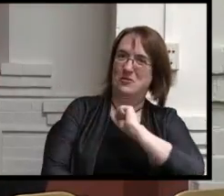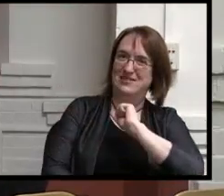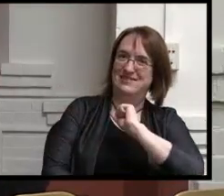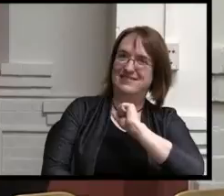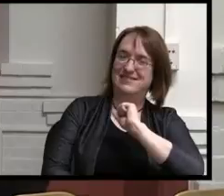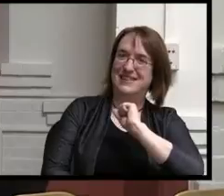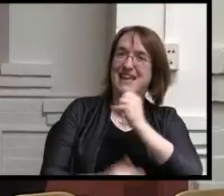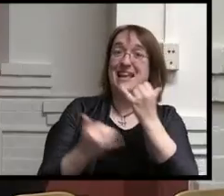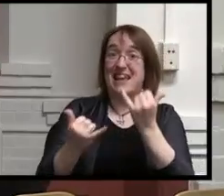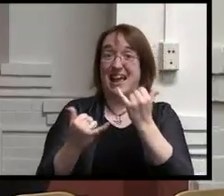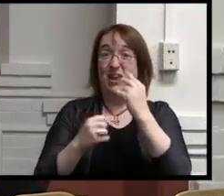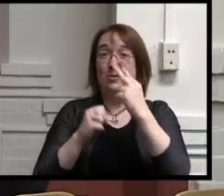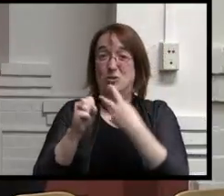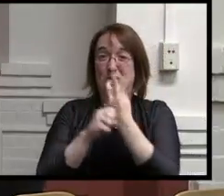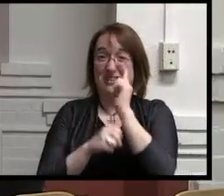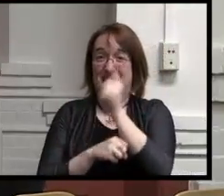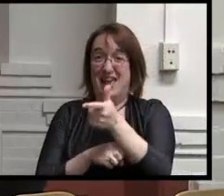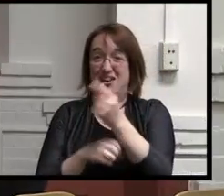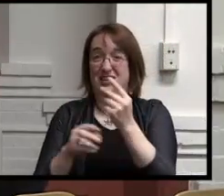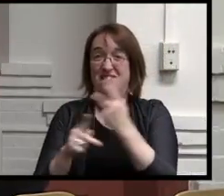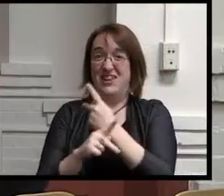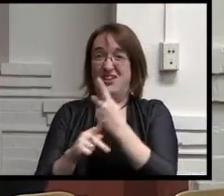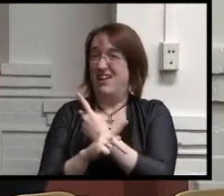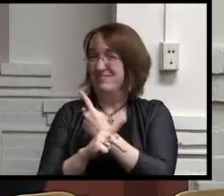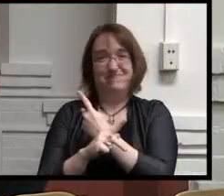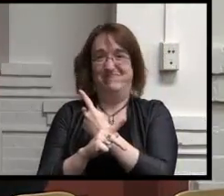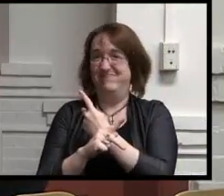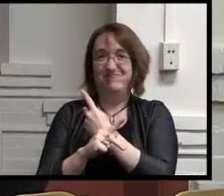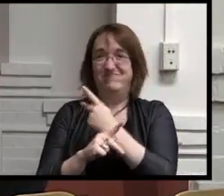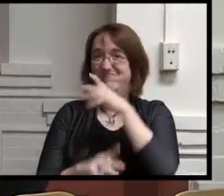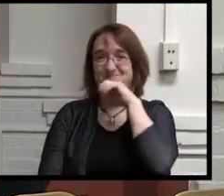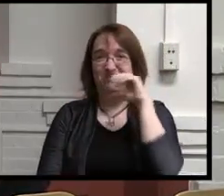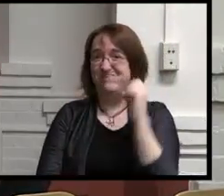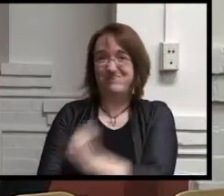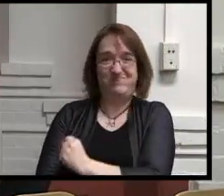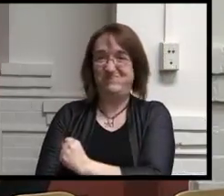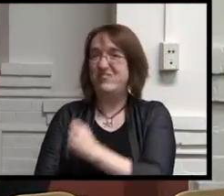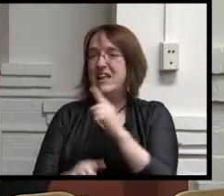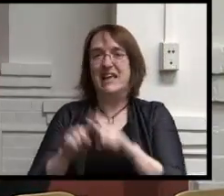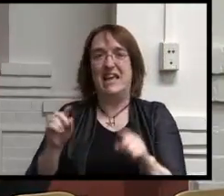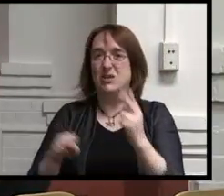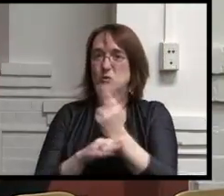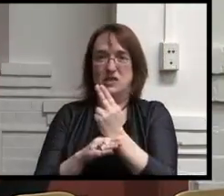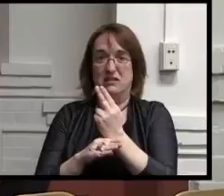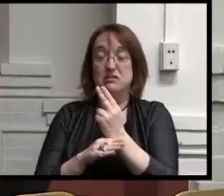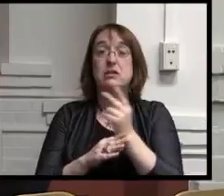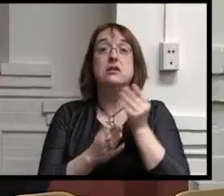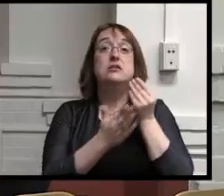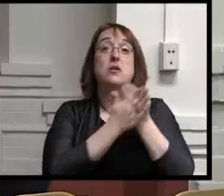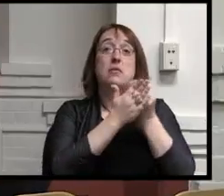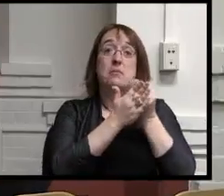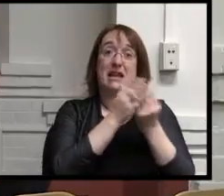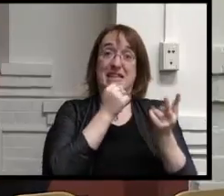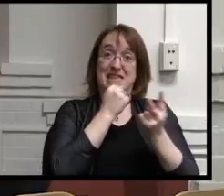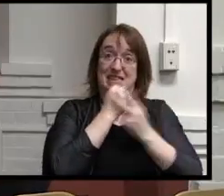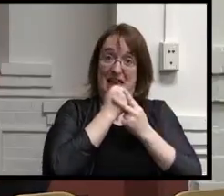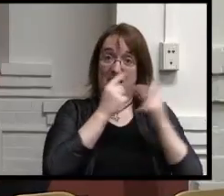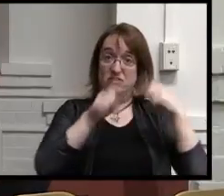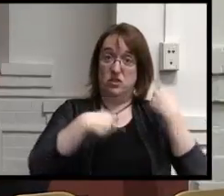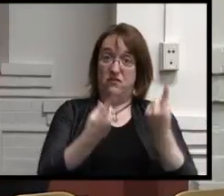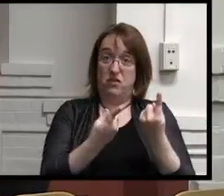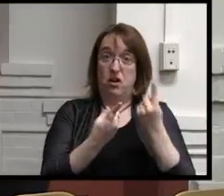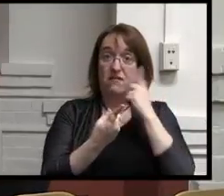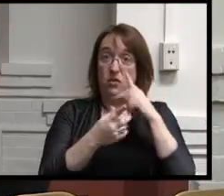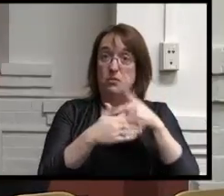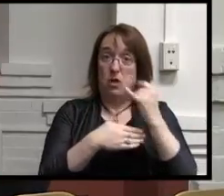know, 2 years later, that radio tower is obsolete, and with the money that we have saved in the project,